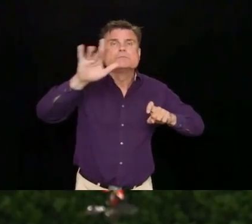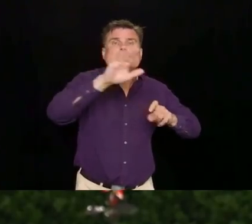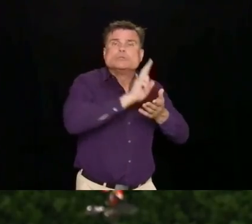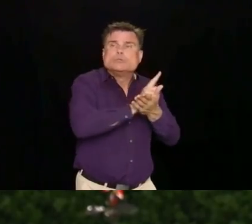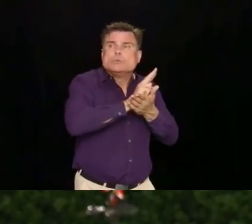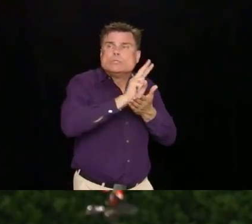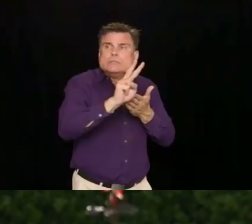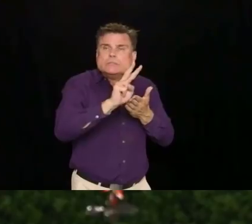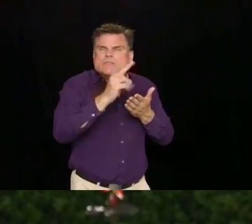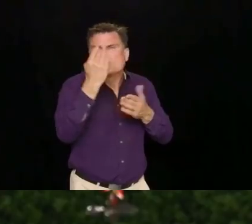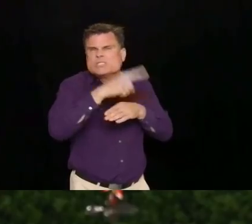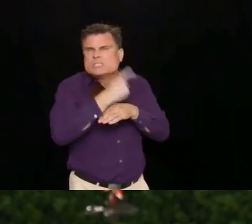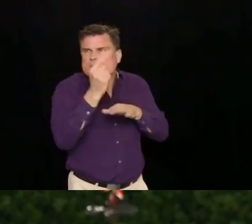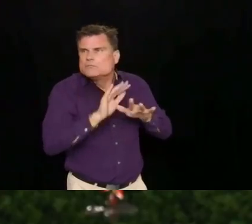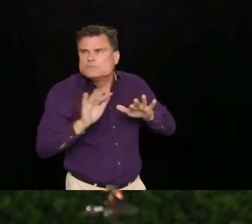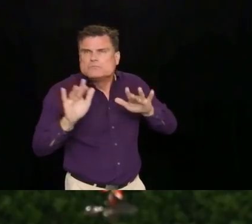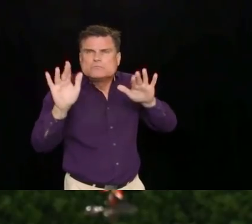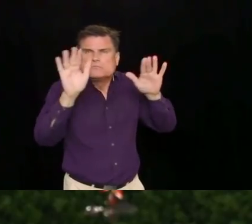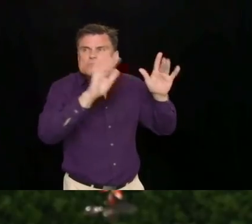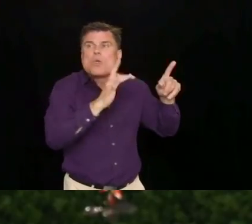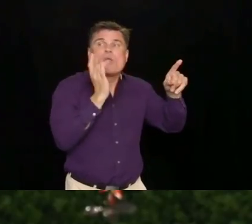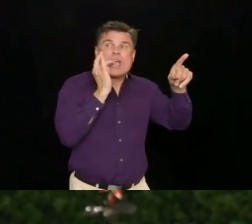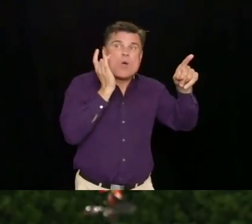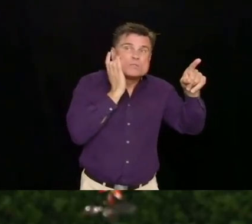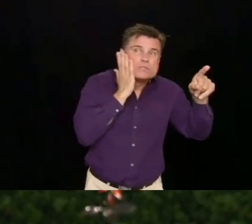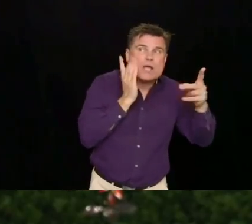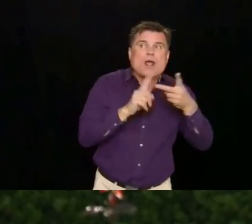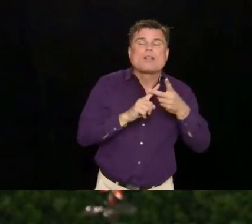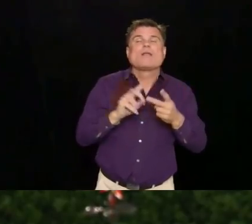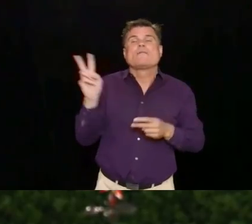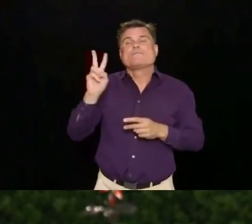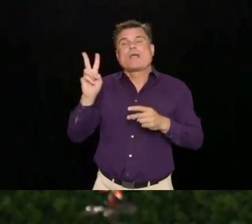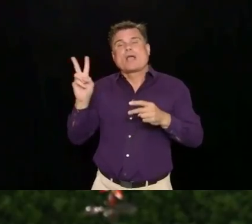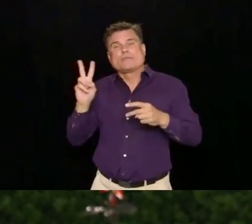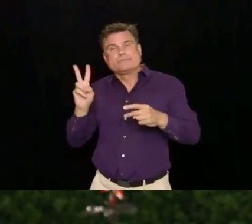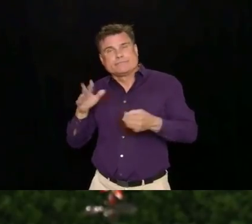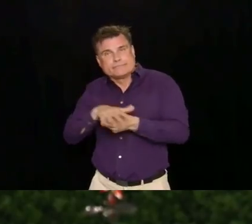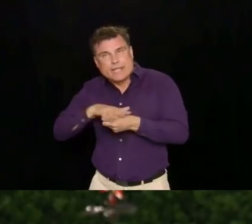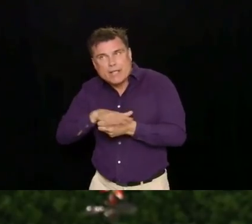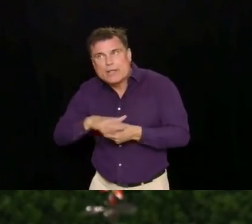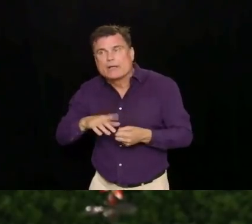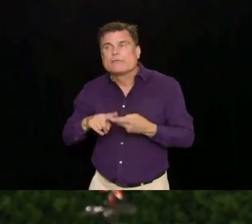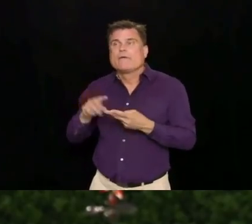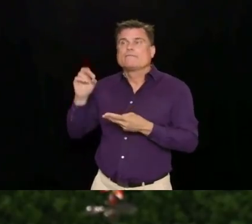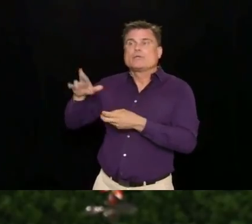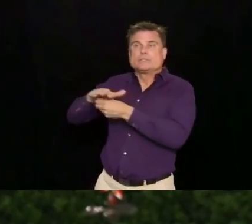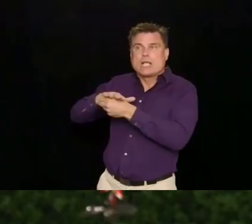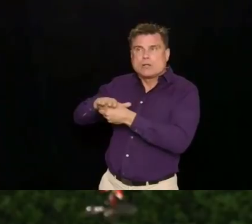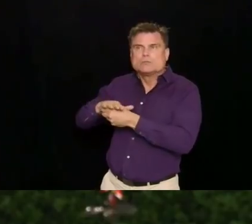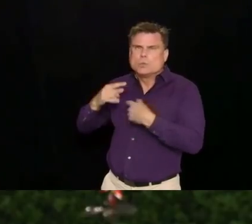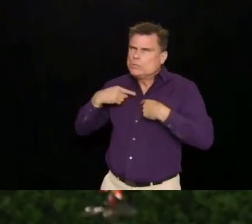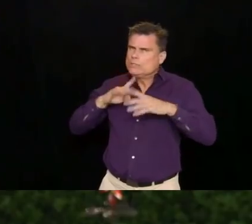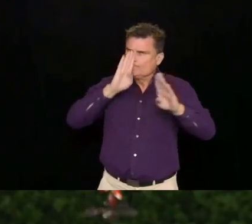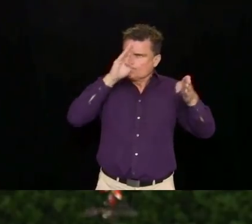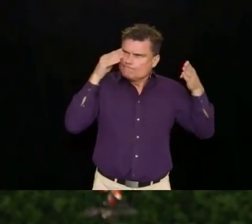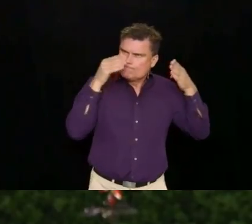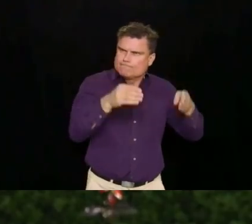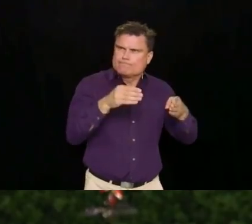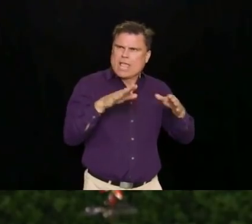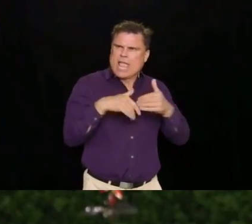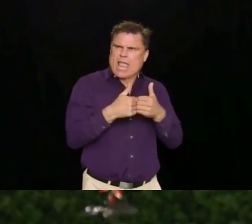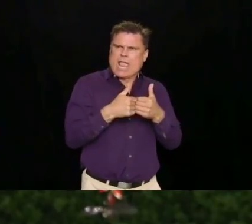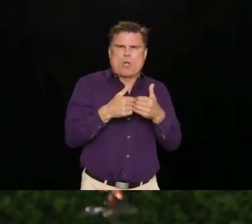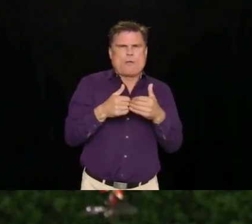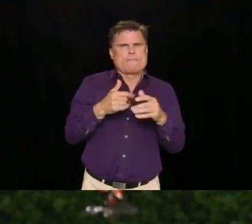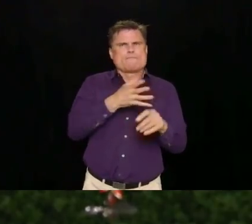happened largely in hotels in Vancouver Coastal Health. So we've paid a lot of attention to this in BC to